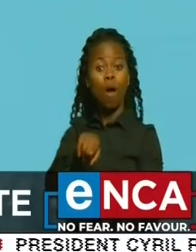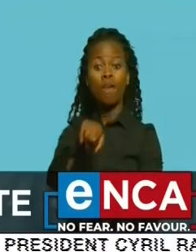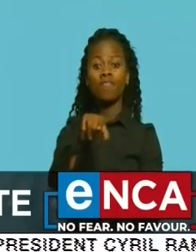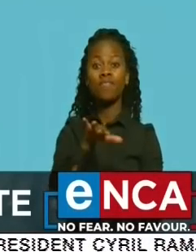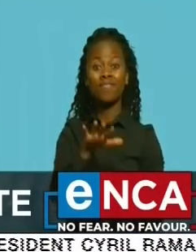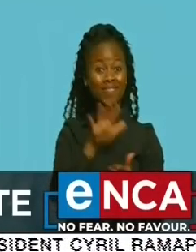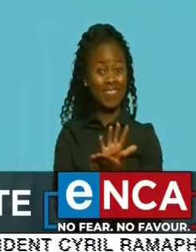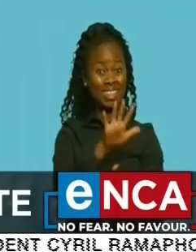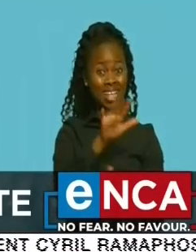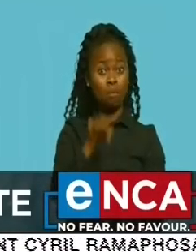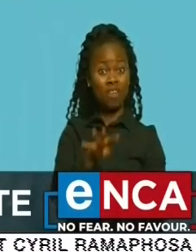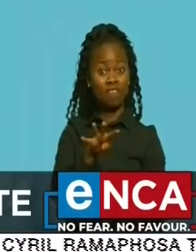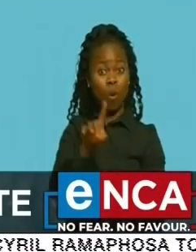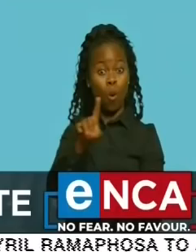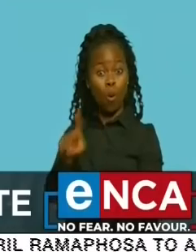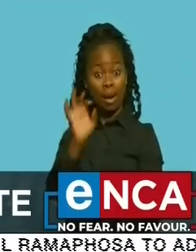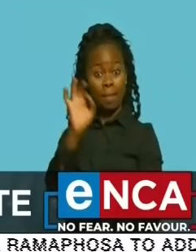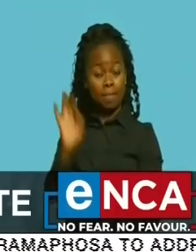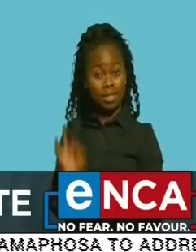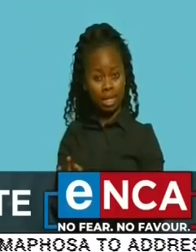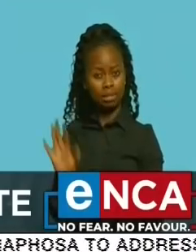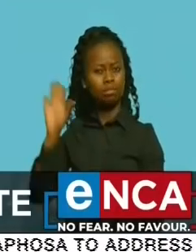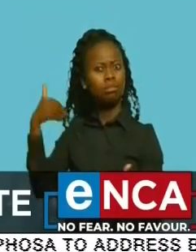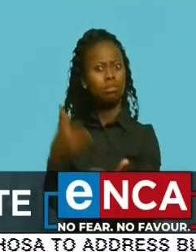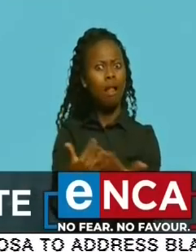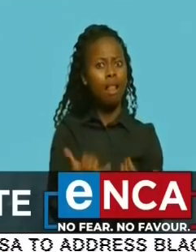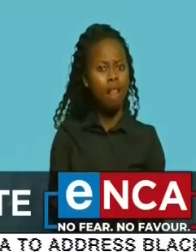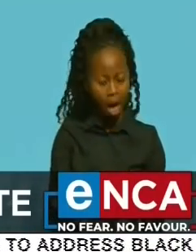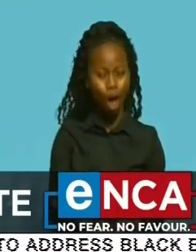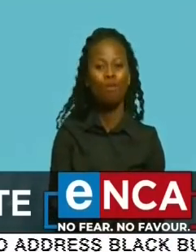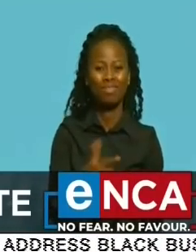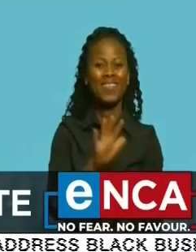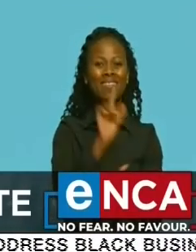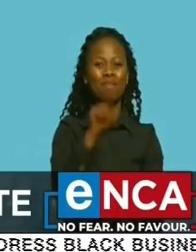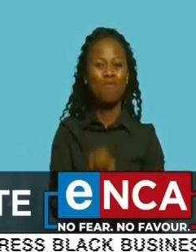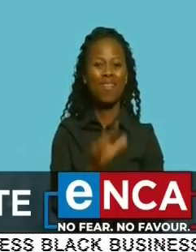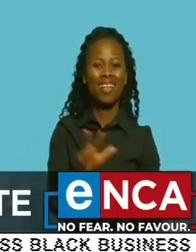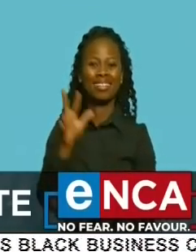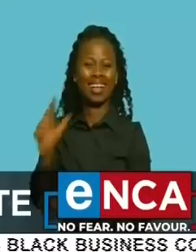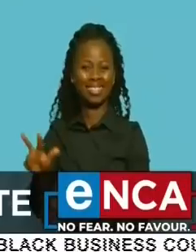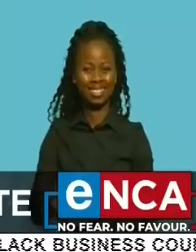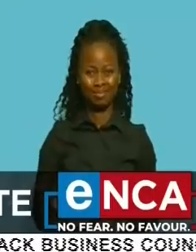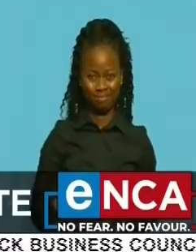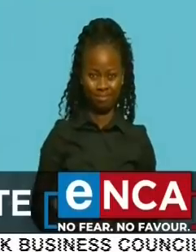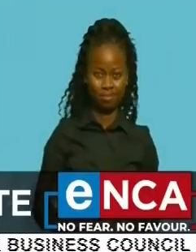dollar, compared with 15.41 at the time of the previous meeting.